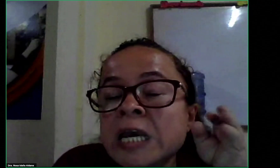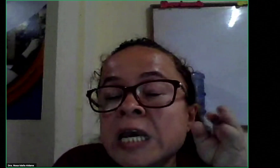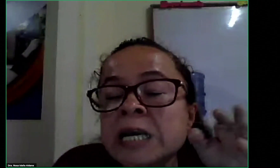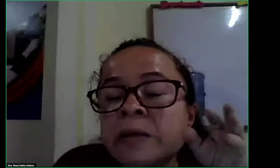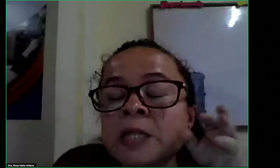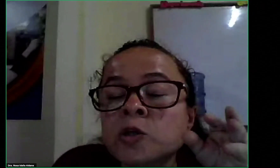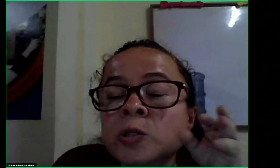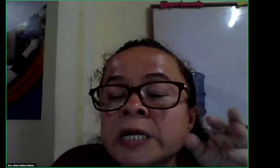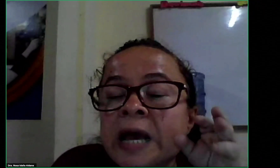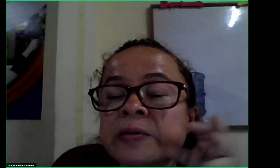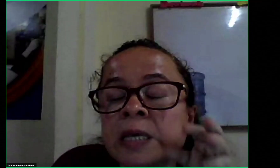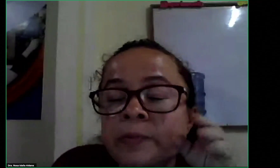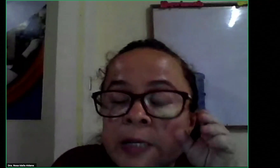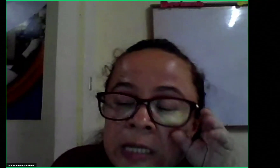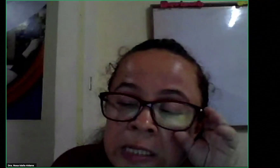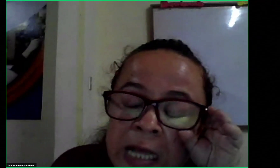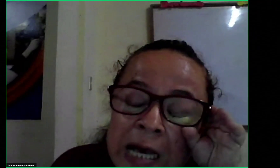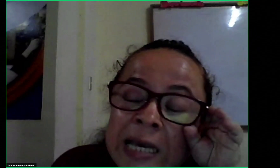concentration or